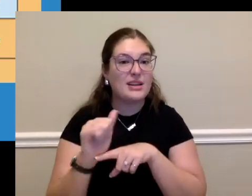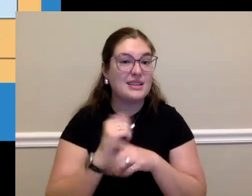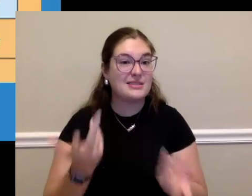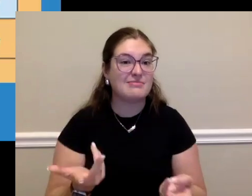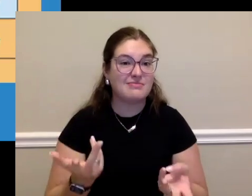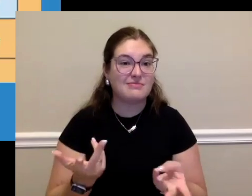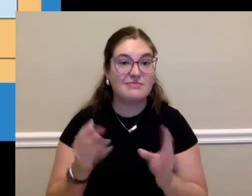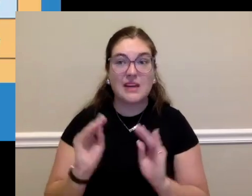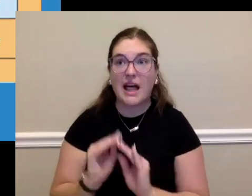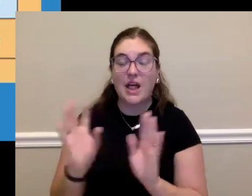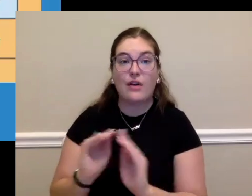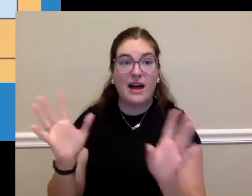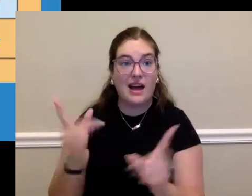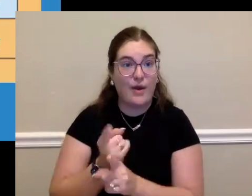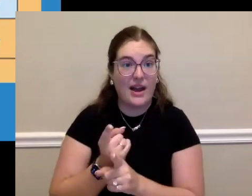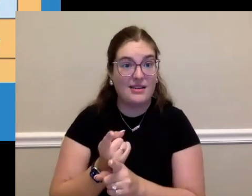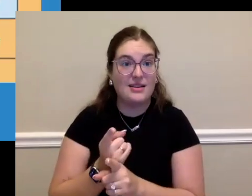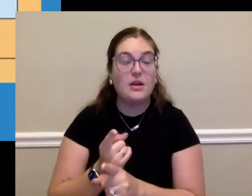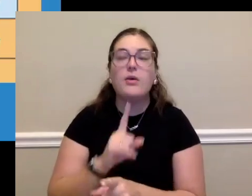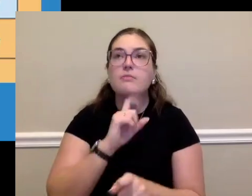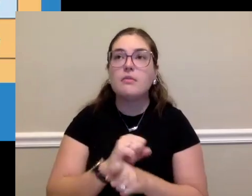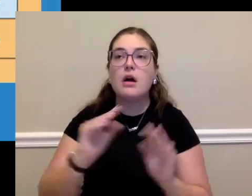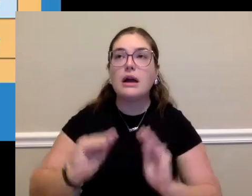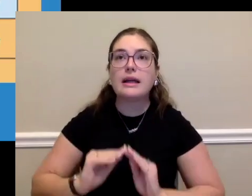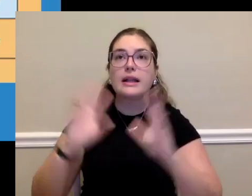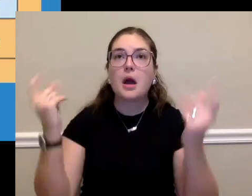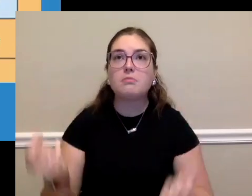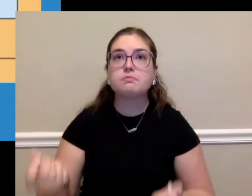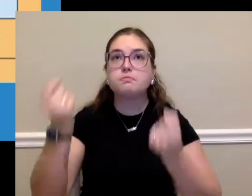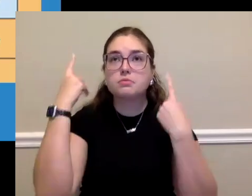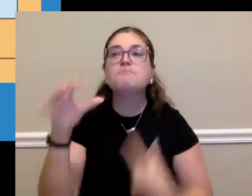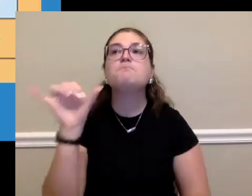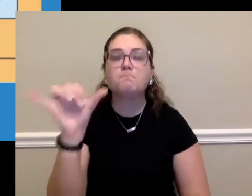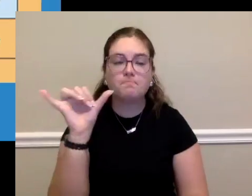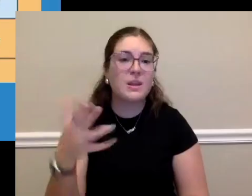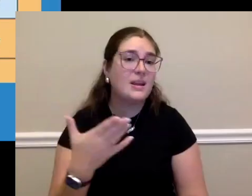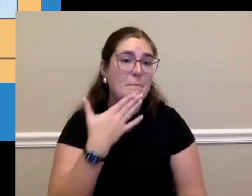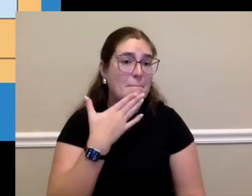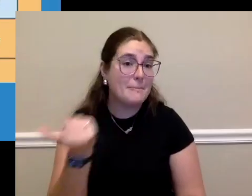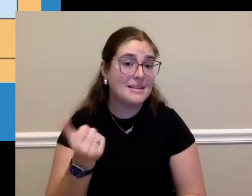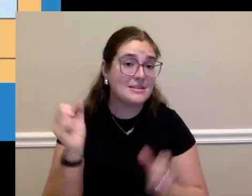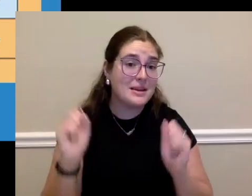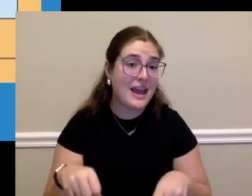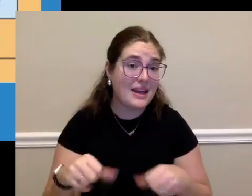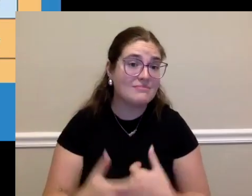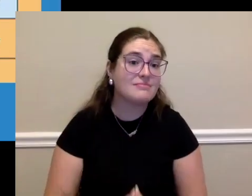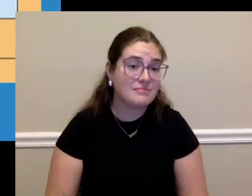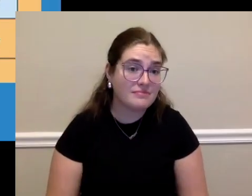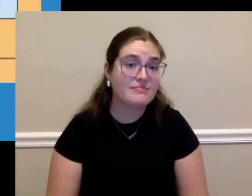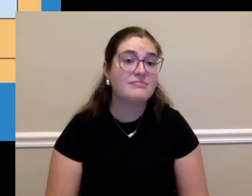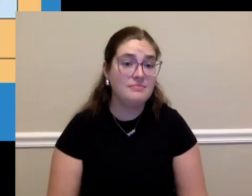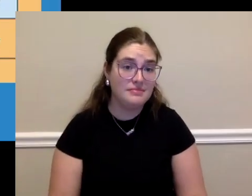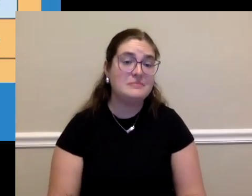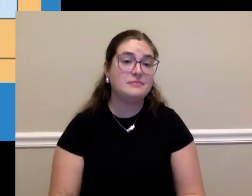clarify, right? Until we're clear on what we should use and do the best that we can. And then to know that we